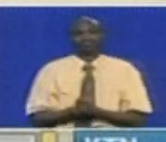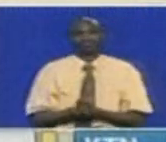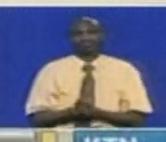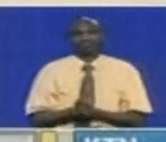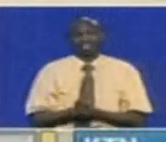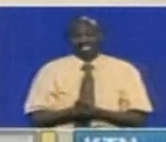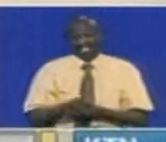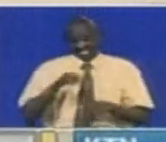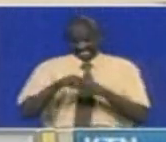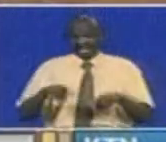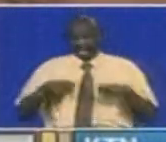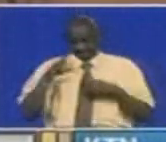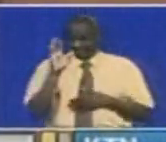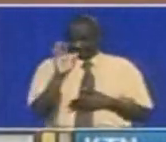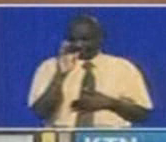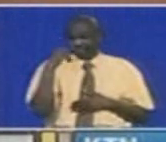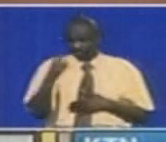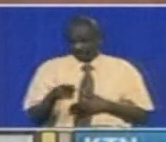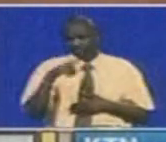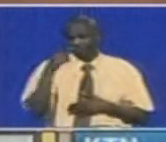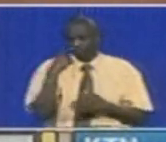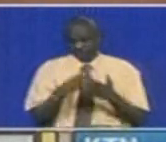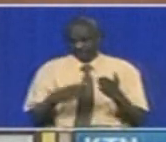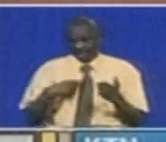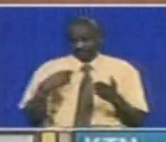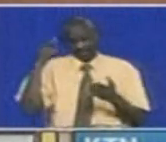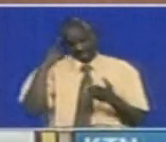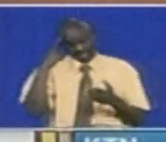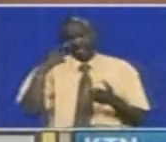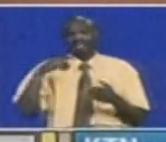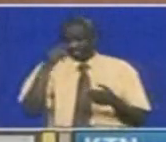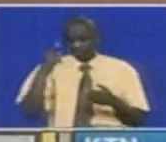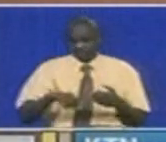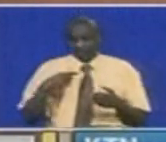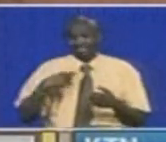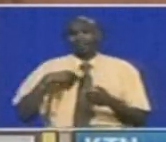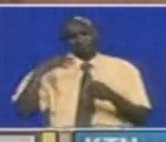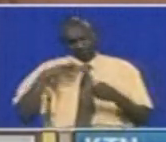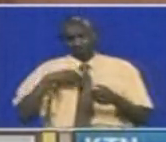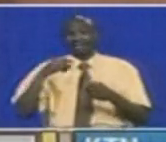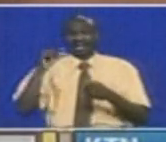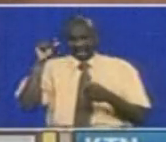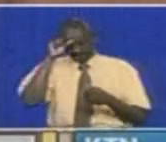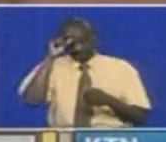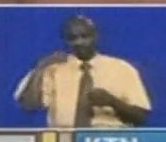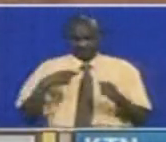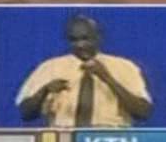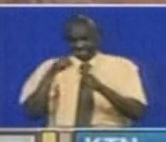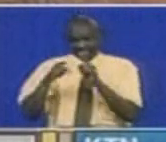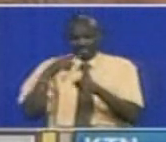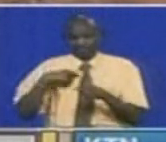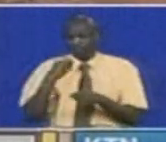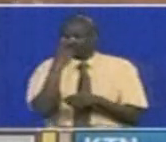In life, the cleric often claimed that there was a state-sanctioned campaign to eliminate radical Muslims or anyone linked to suspected